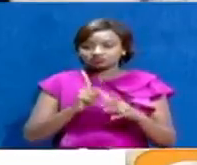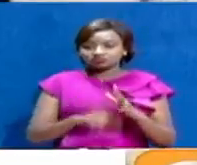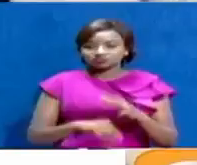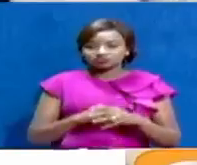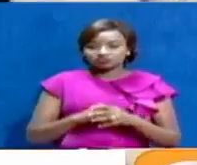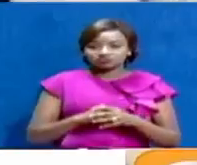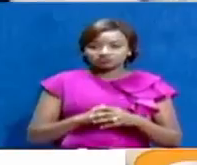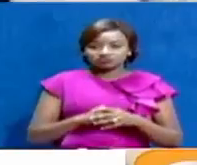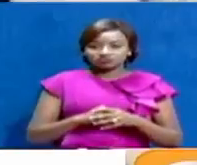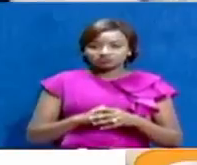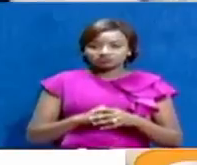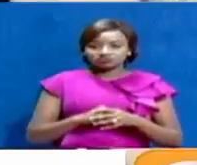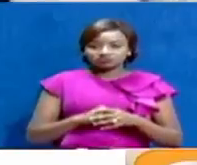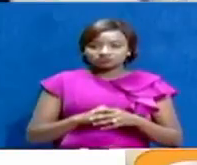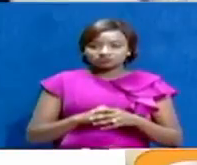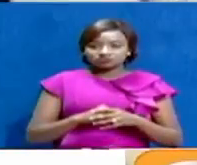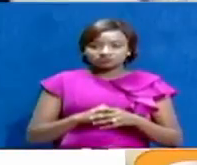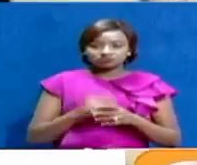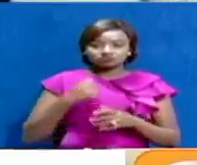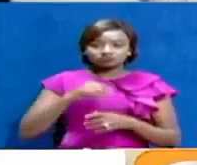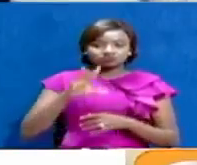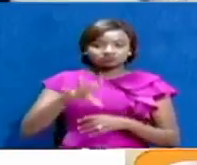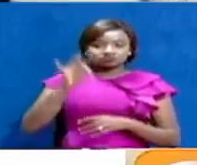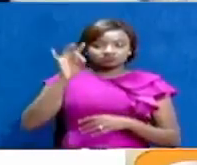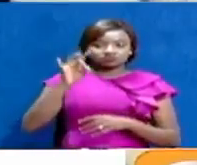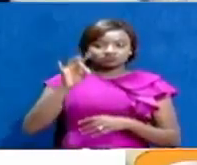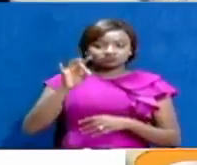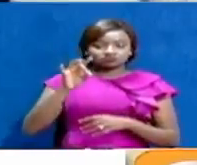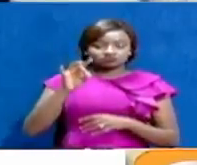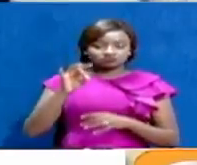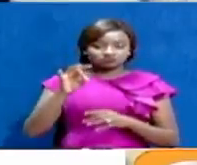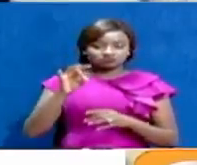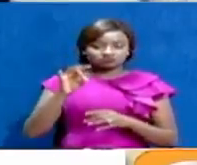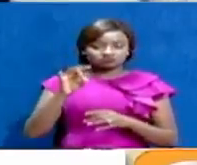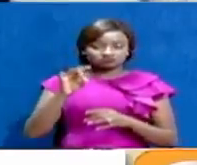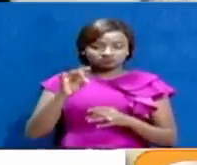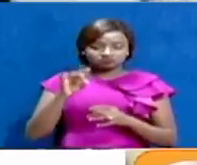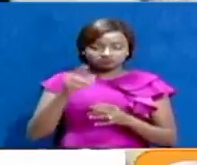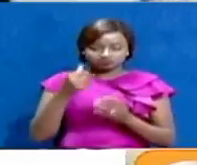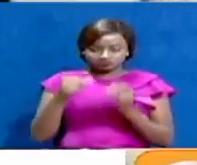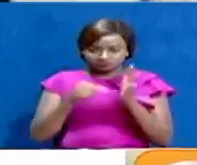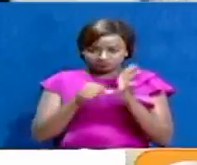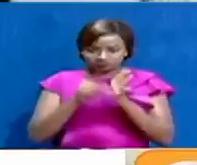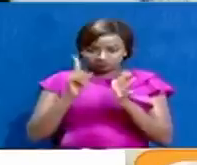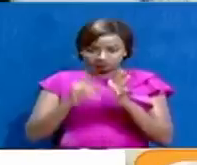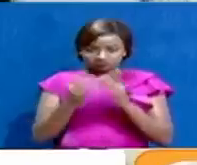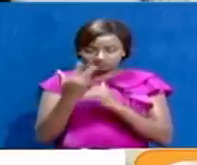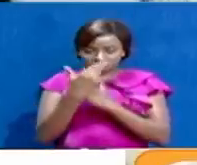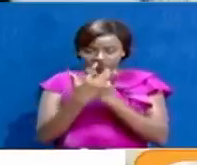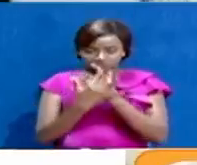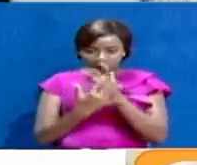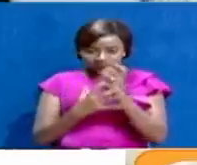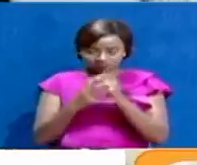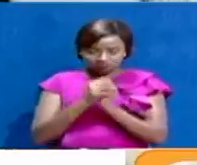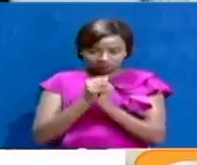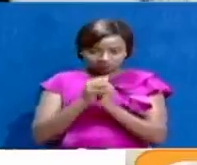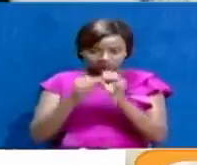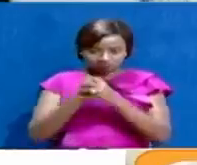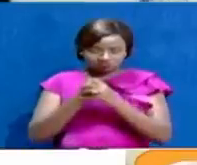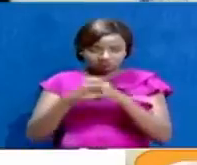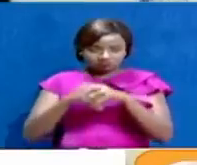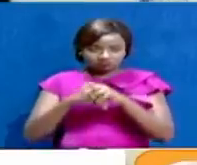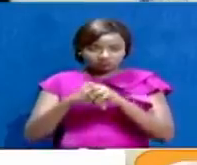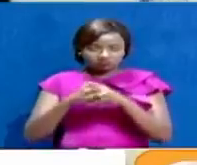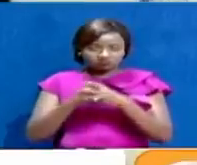a finding about formation of clots. So it was reported that there were 2 people, but just